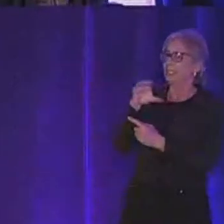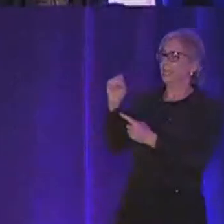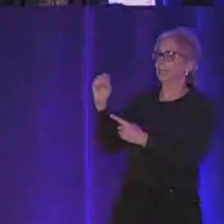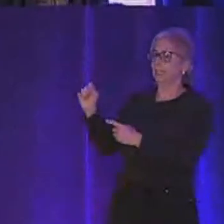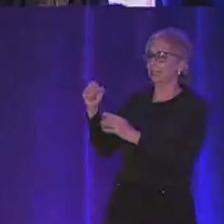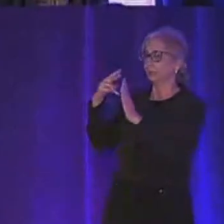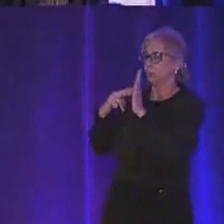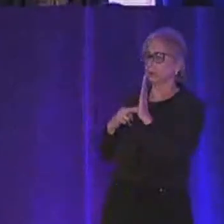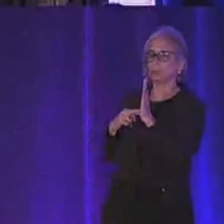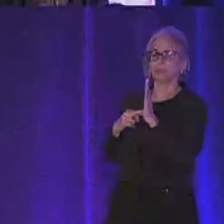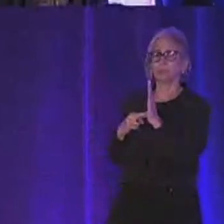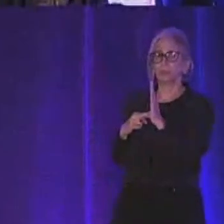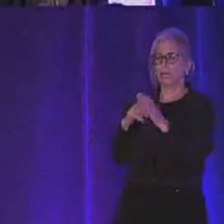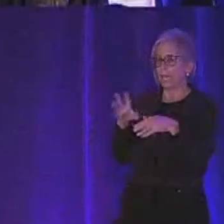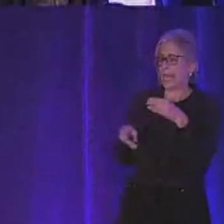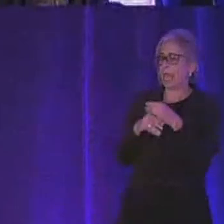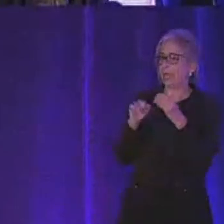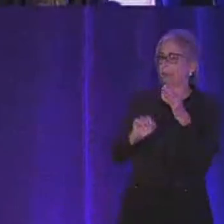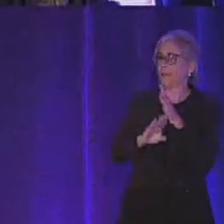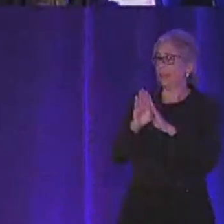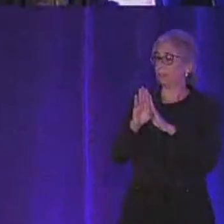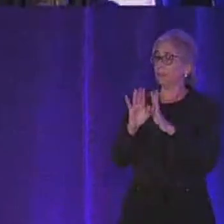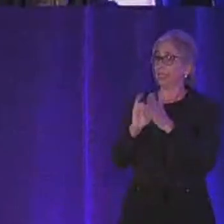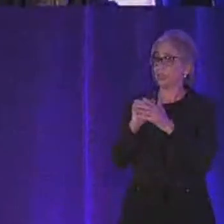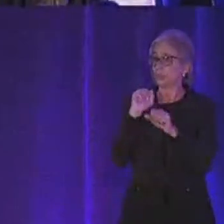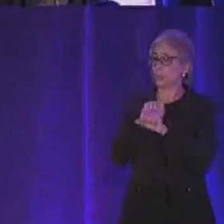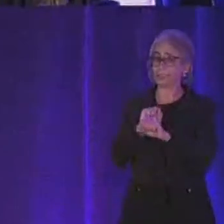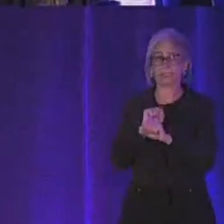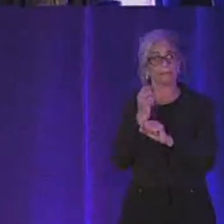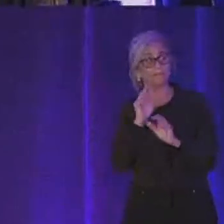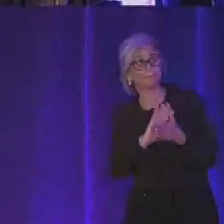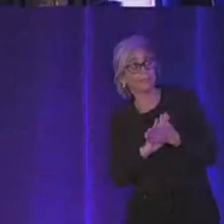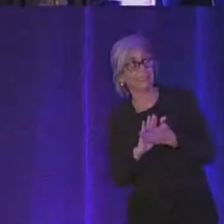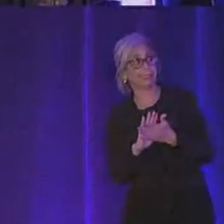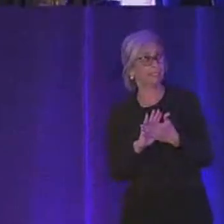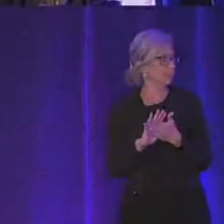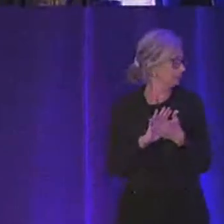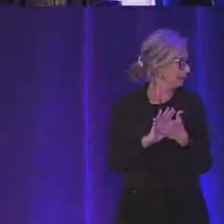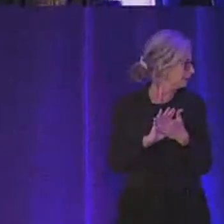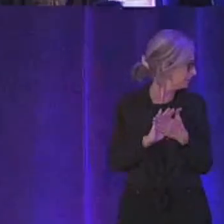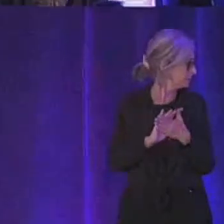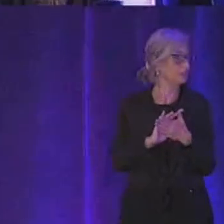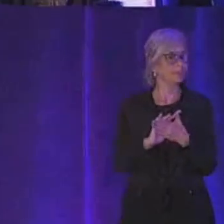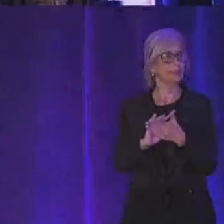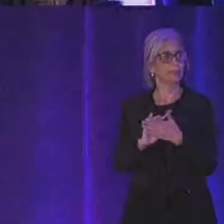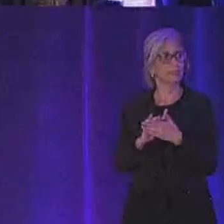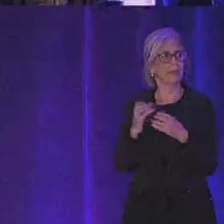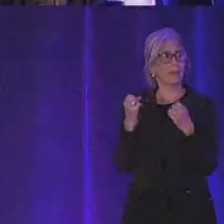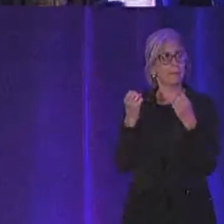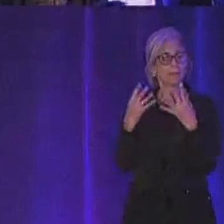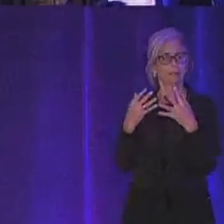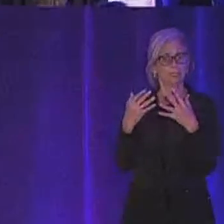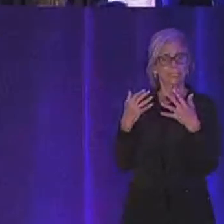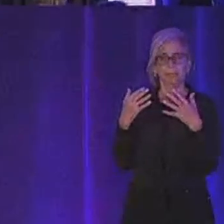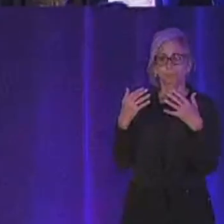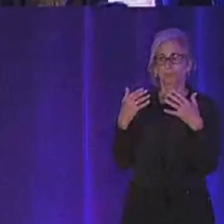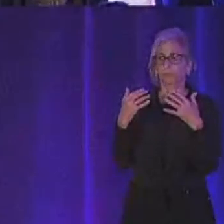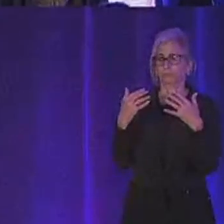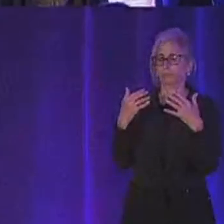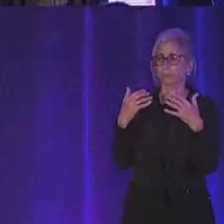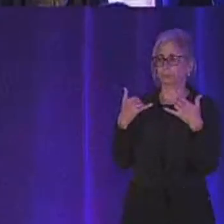rules and add them. Oh, look, it kind of worked. Nice. So let's go over here. And I'm going to multi-cursor this thing. So I'll put